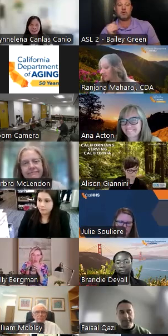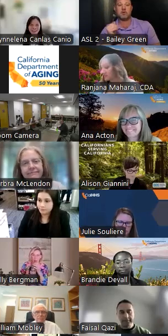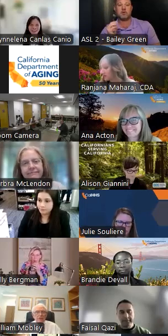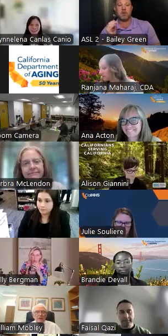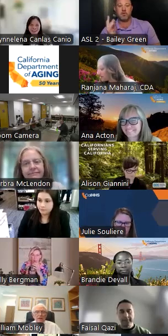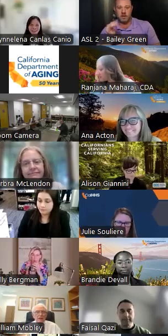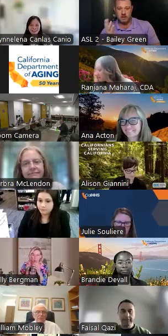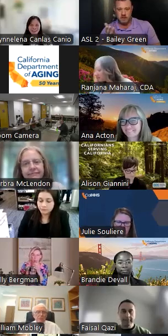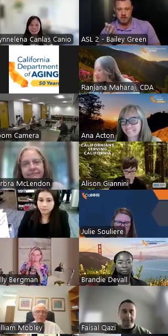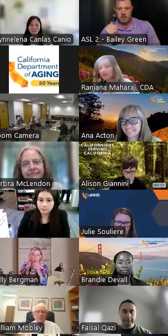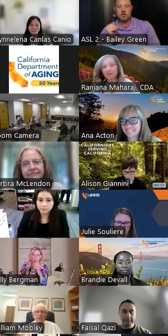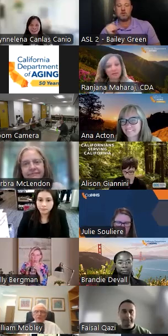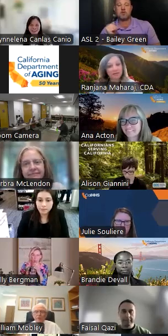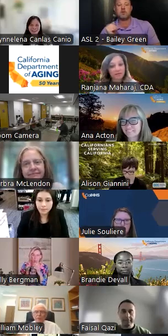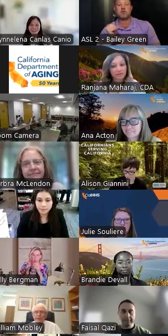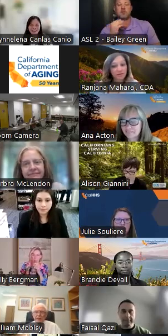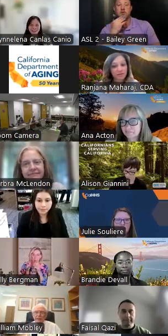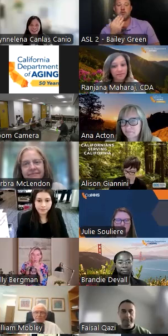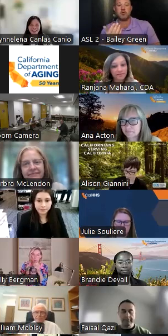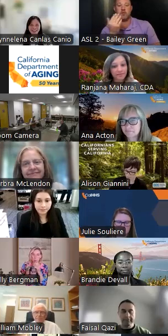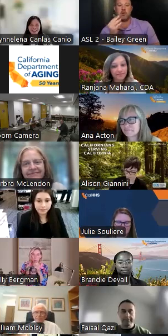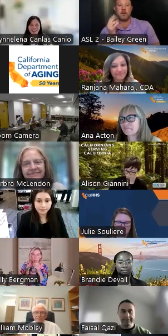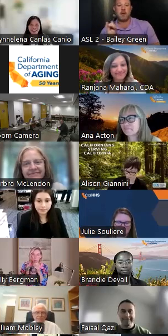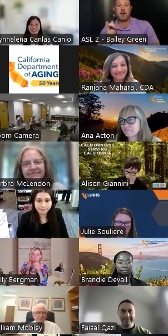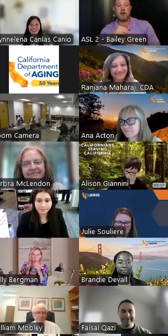Mobley. Hi. Good morning on this May Day.